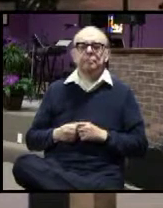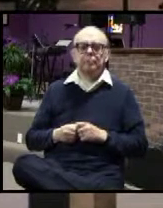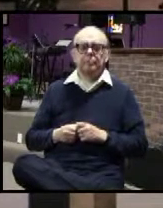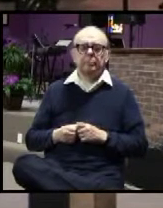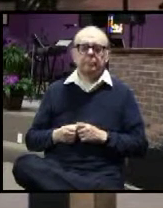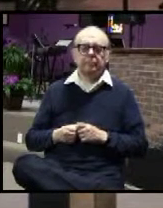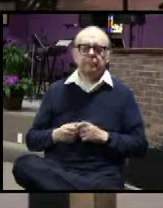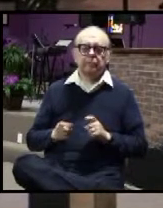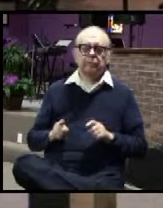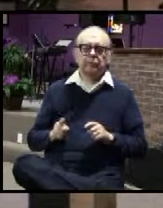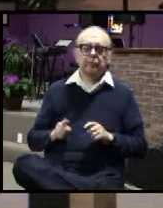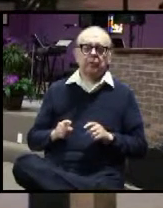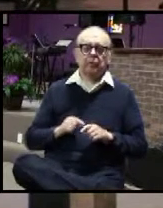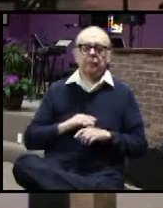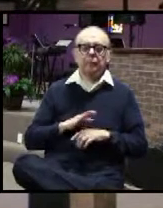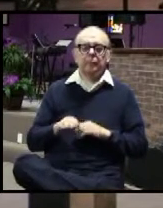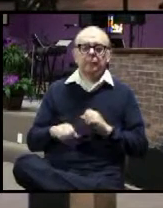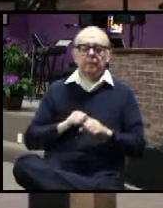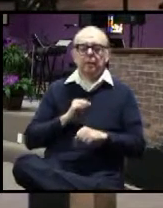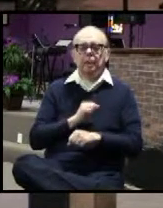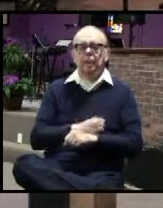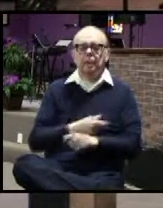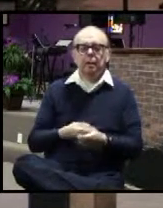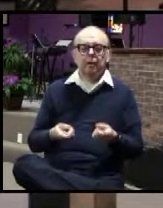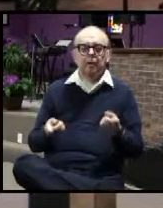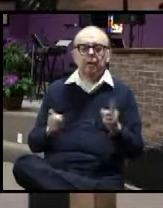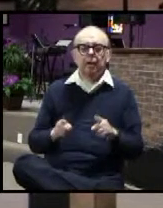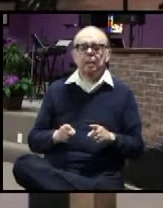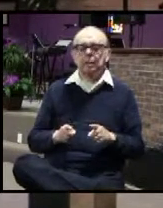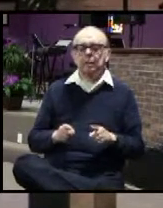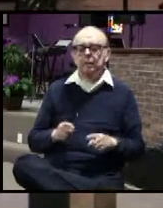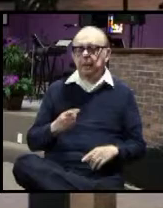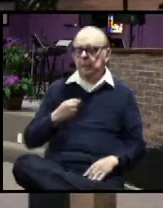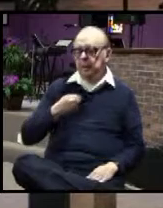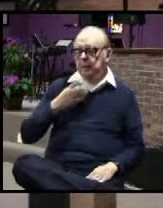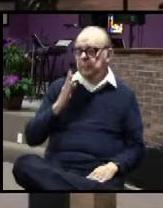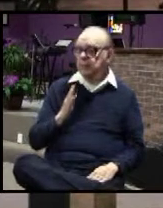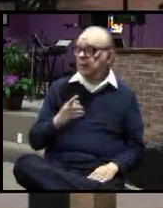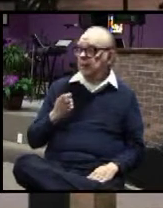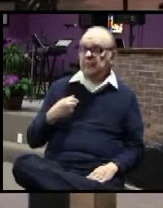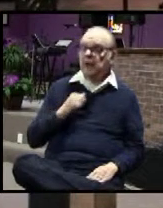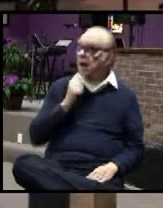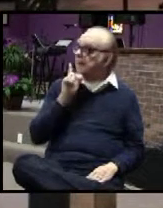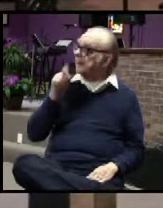when you're overpowered, then what ends up happening is you tell God, I have no use for you.